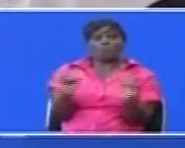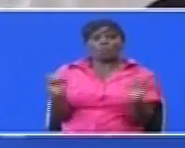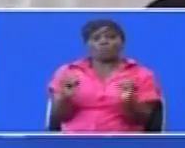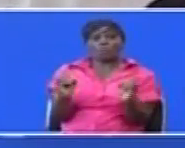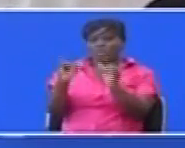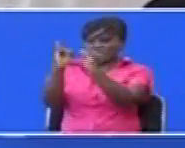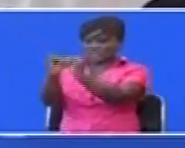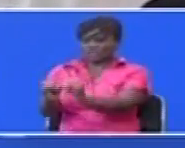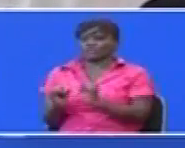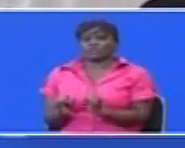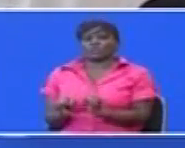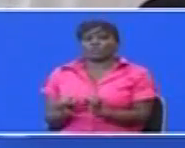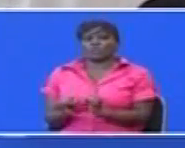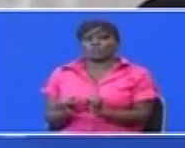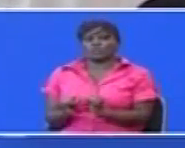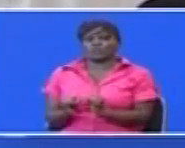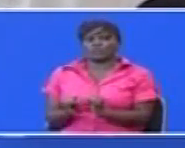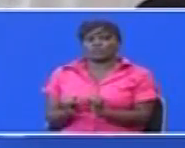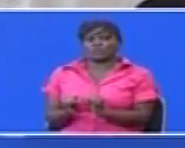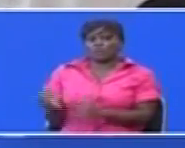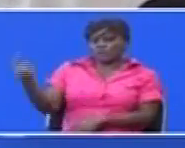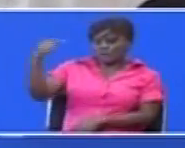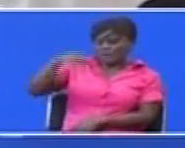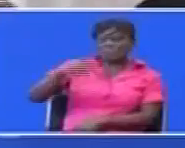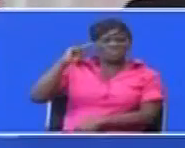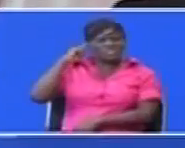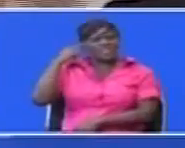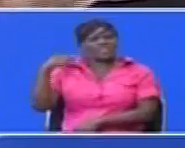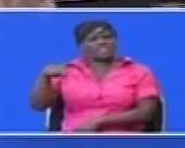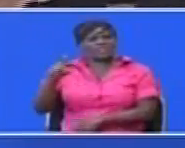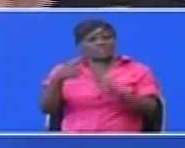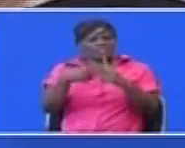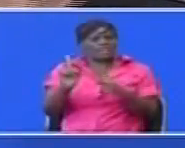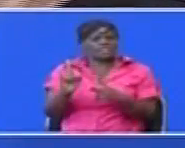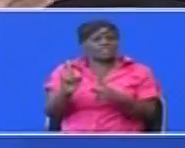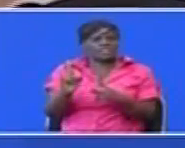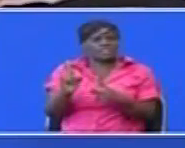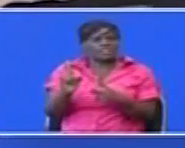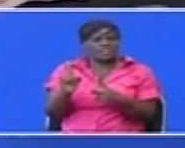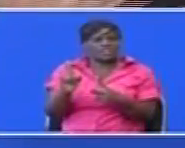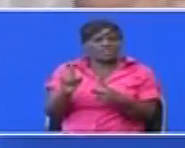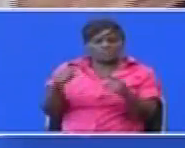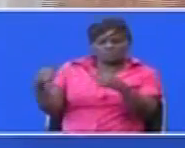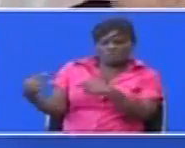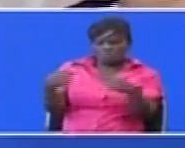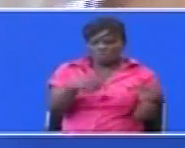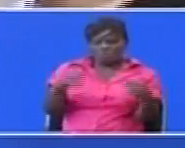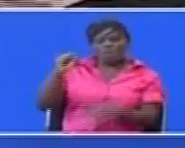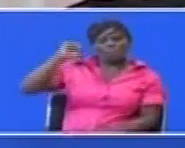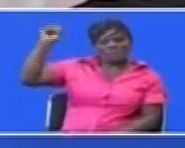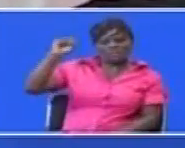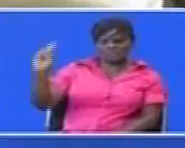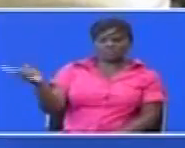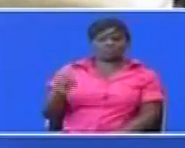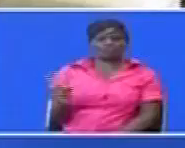individual, no matter who it is, kuja hapa na kufikiri tutaanza kufanya kazi kulingana na mapenzi kama matakwa